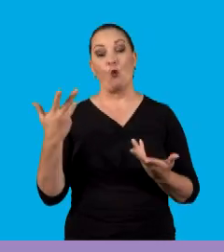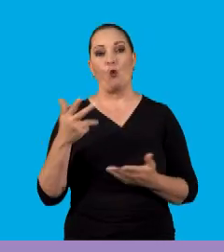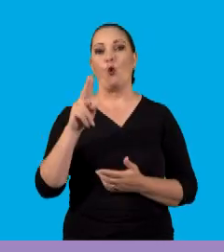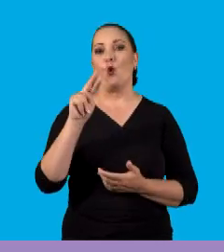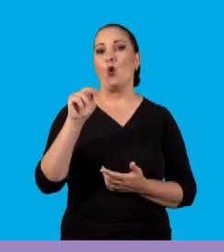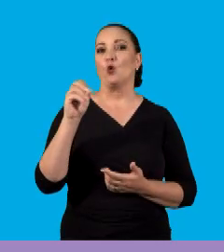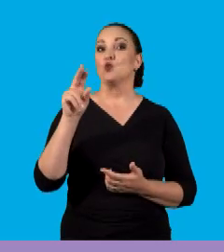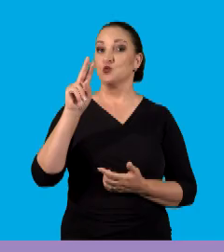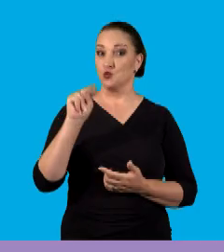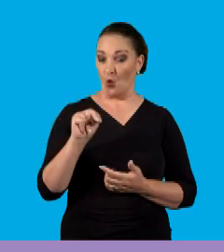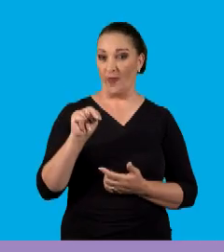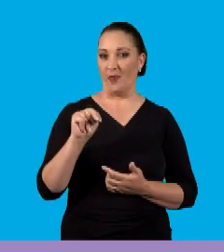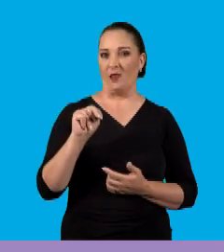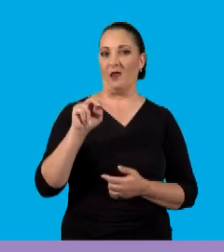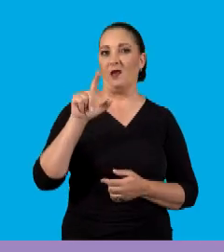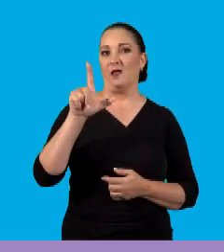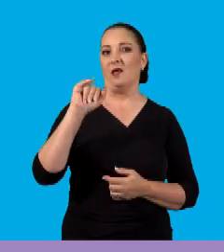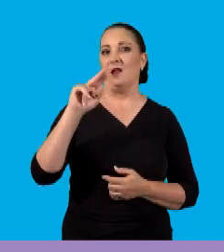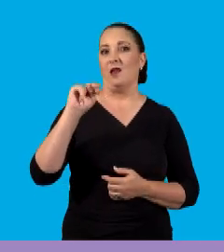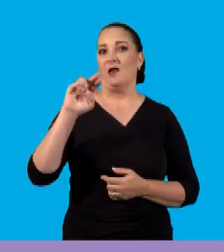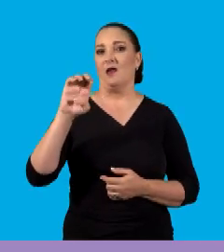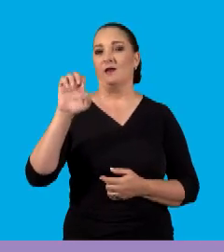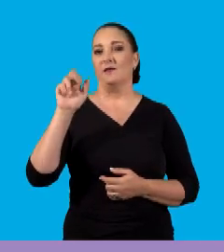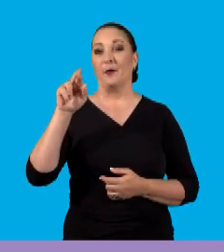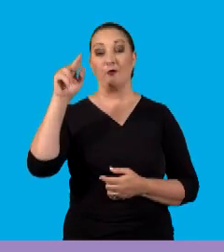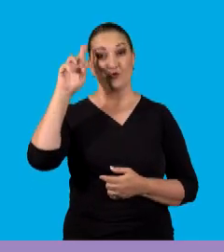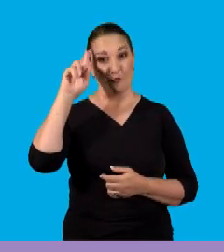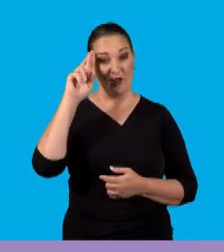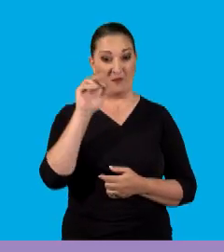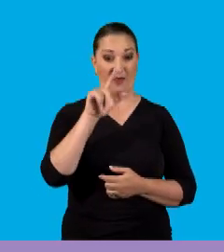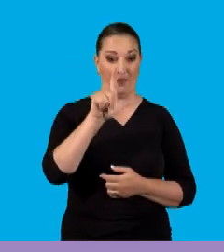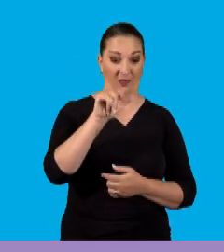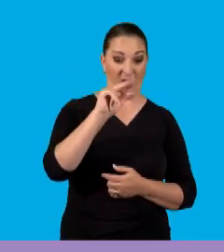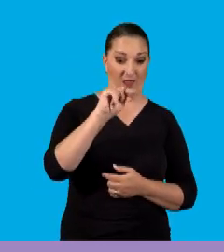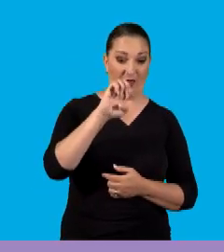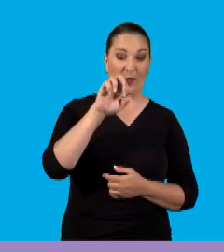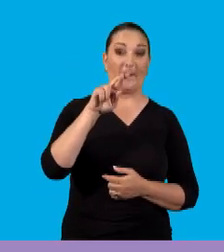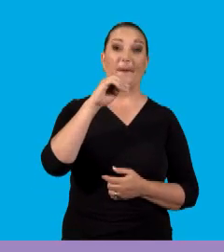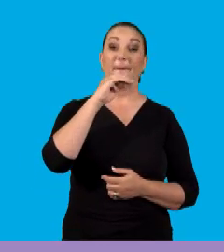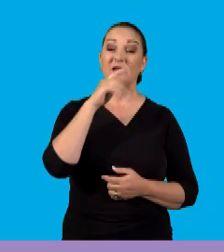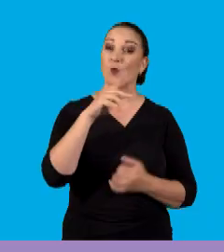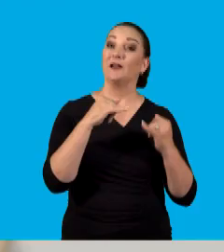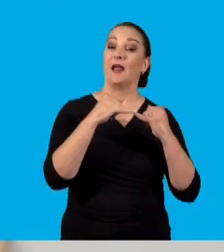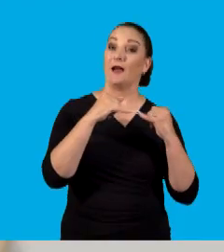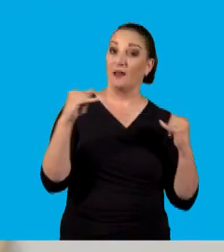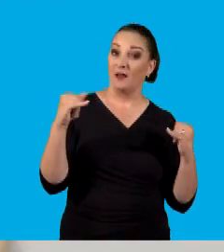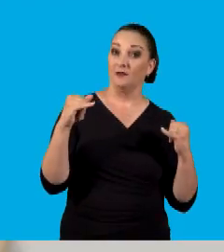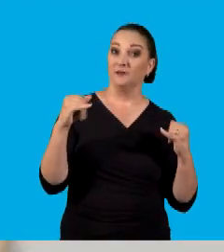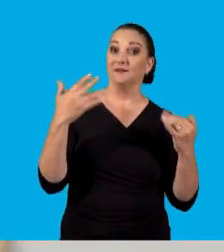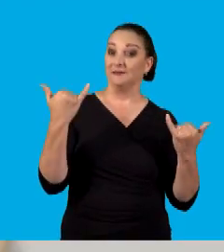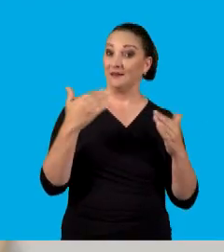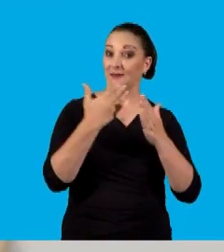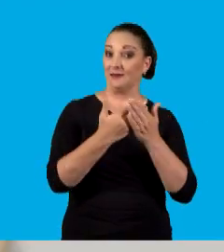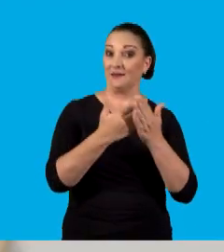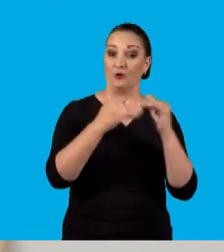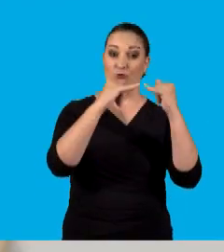Now remember, when we are talking about linear graphs, we are talking about graphs that are straight. If you can remember, these